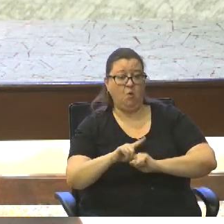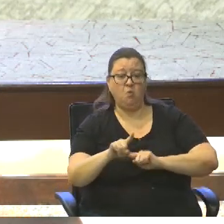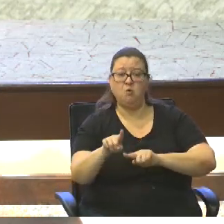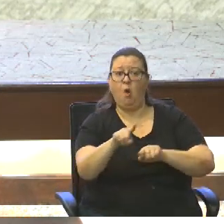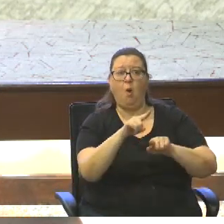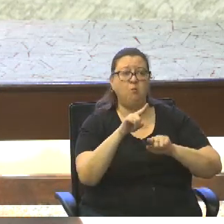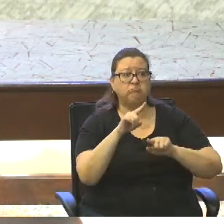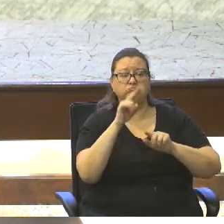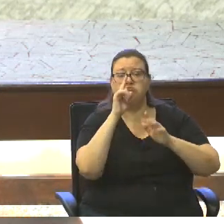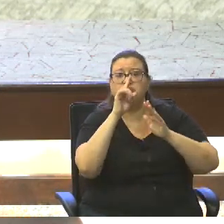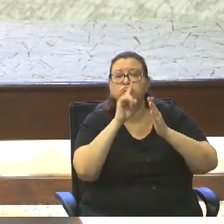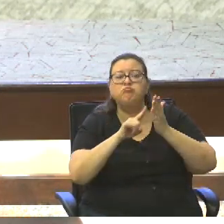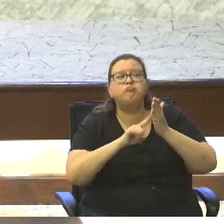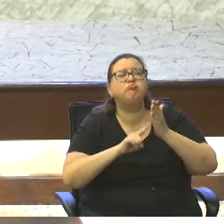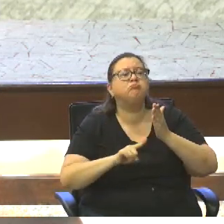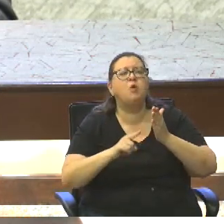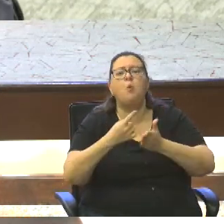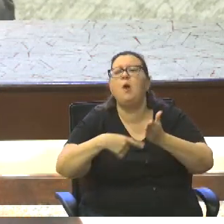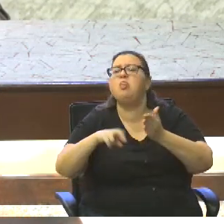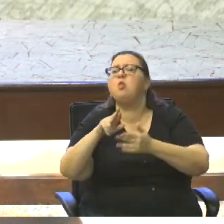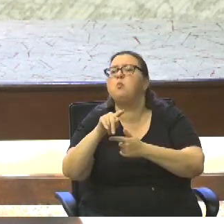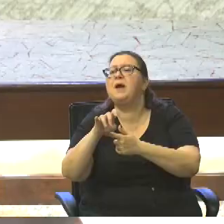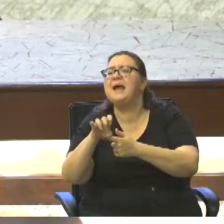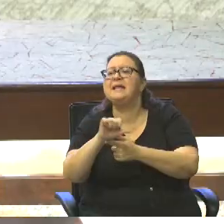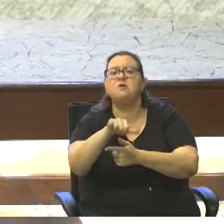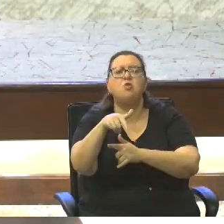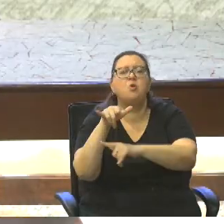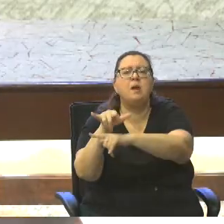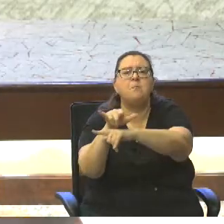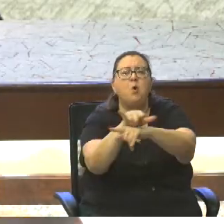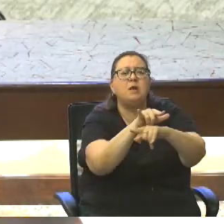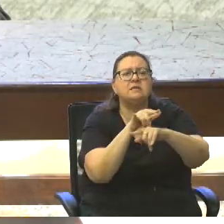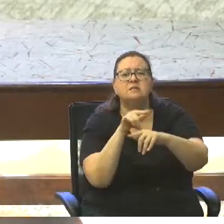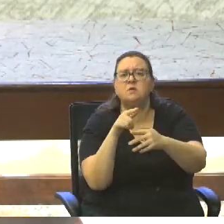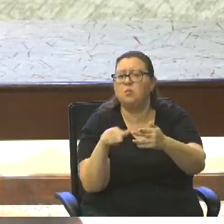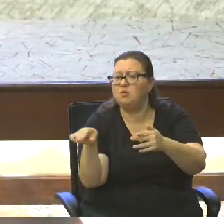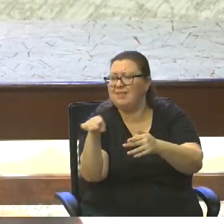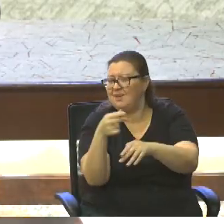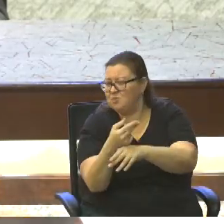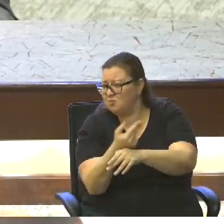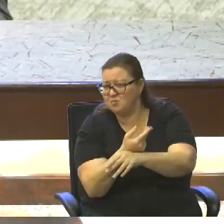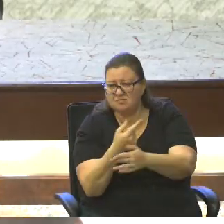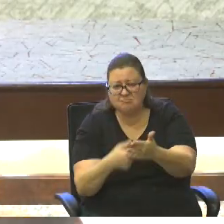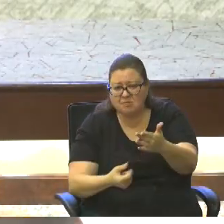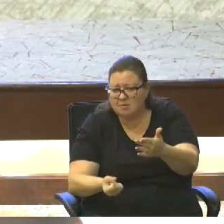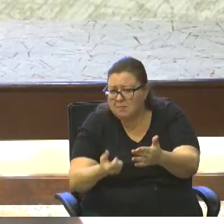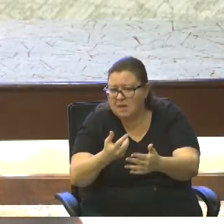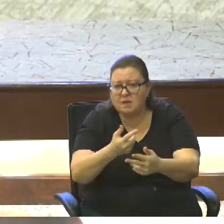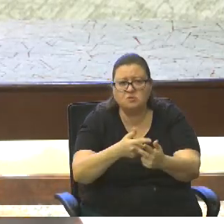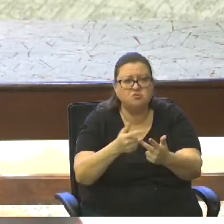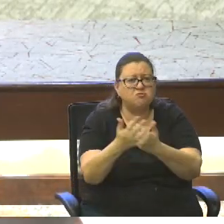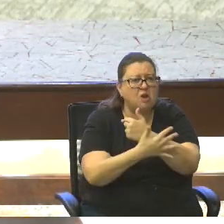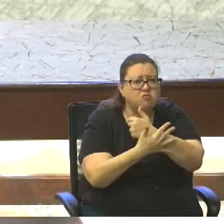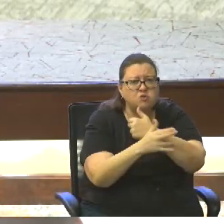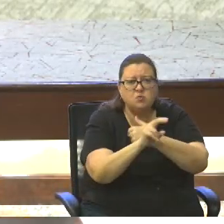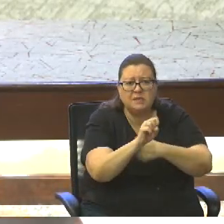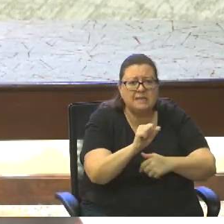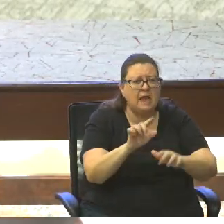rate study, identifying what the rates are at other airports around the region or the country, as the case may